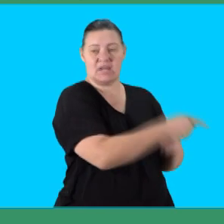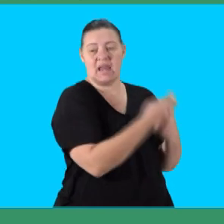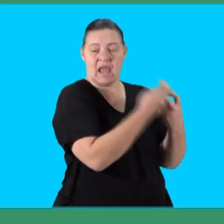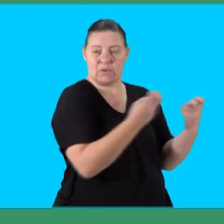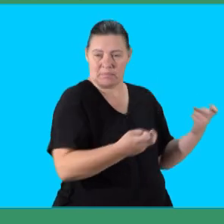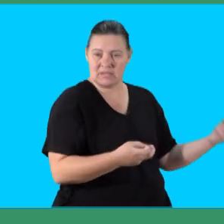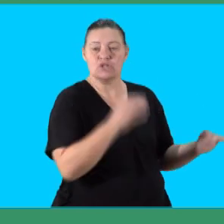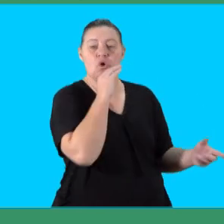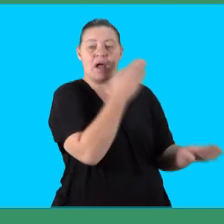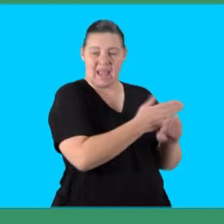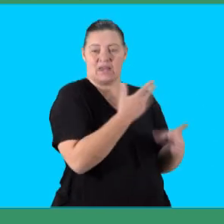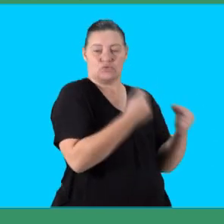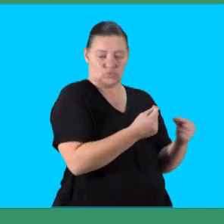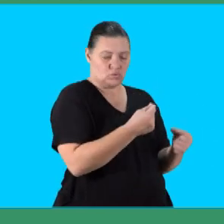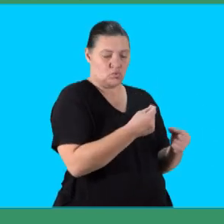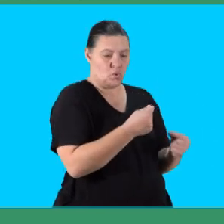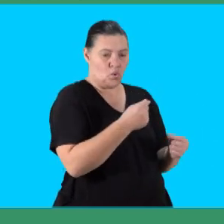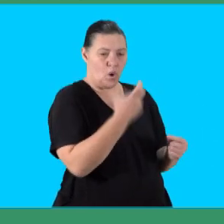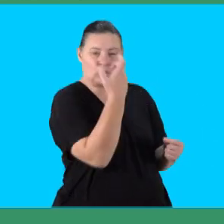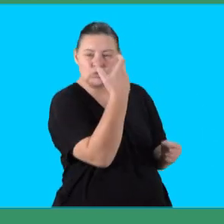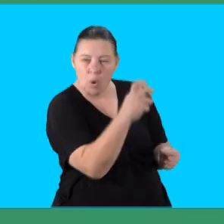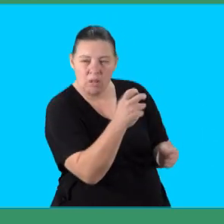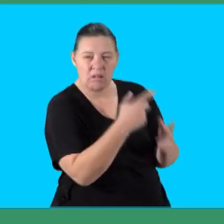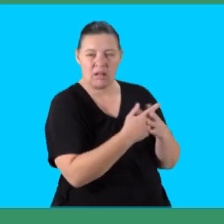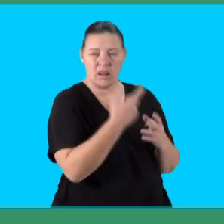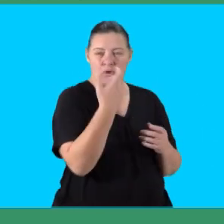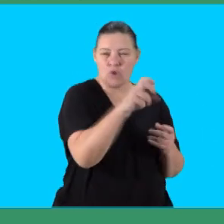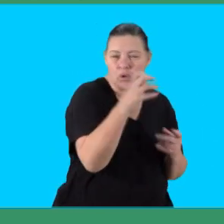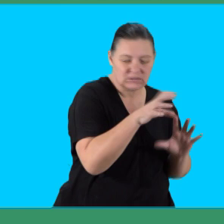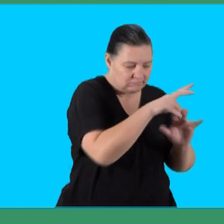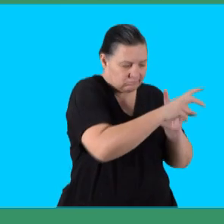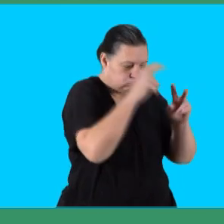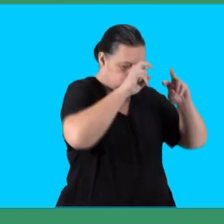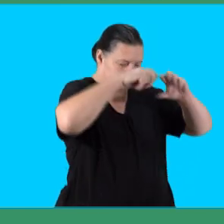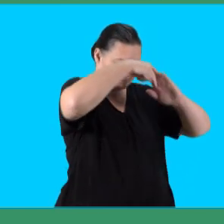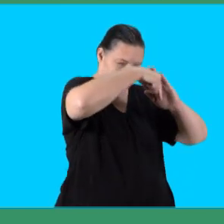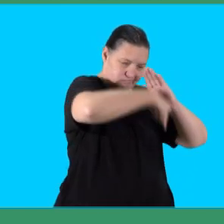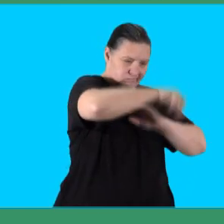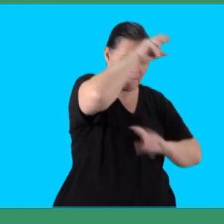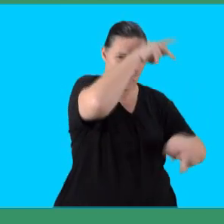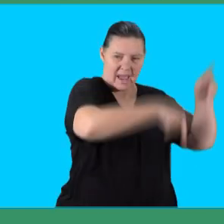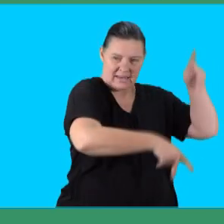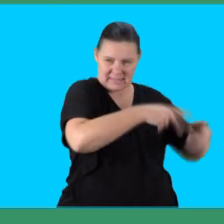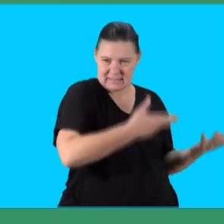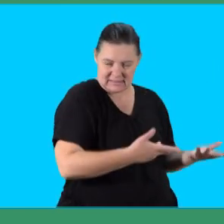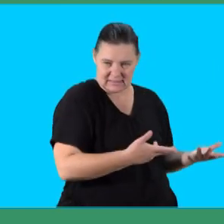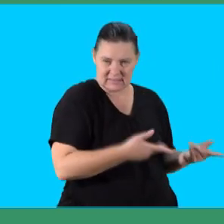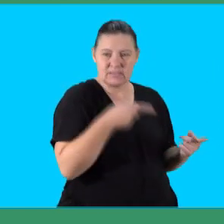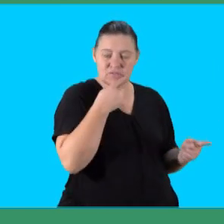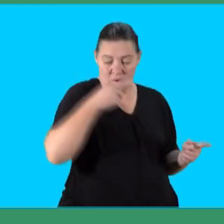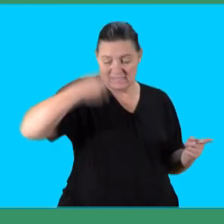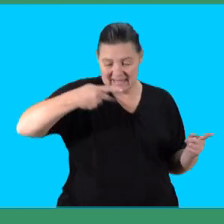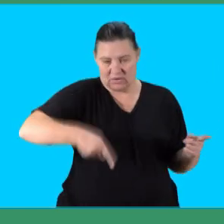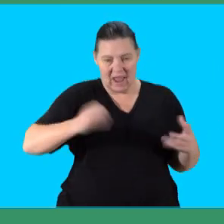and equipment it needs to operate its business. As you can see in the pictures there, here's a secondary sector, they deal